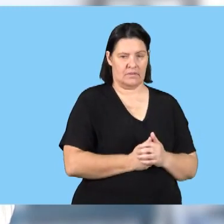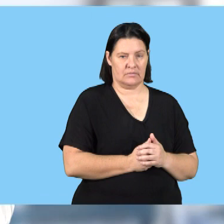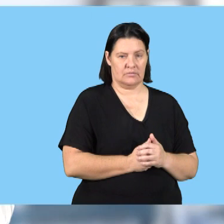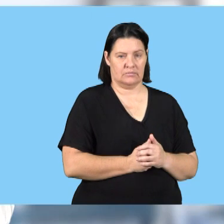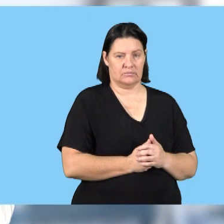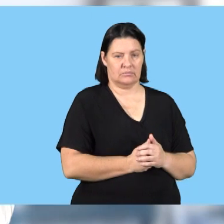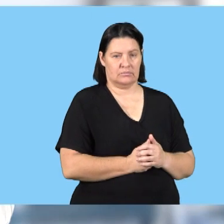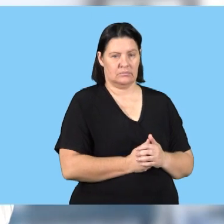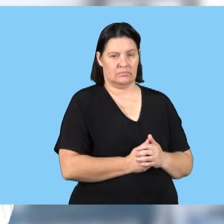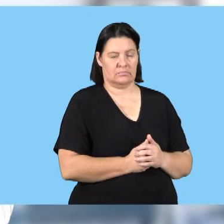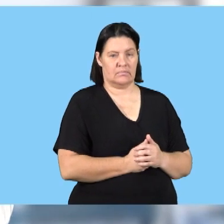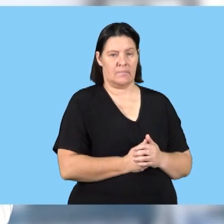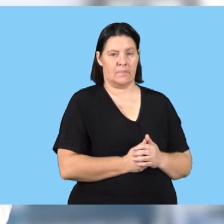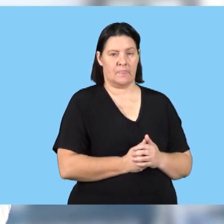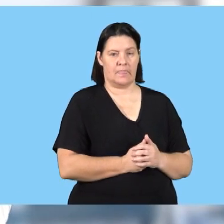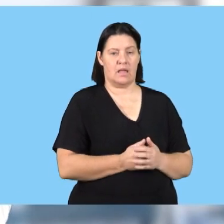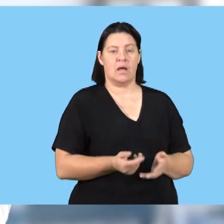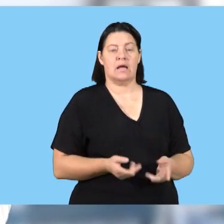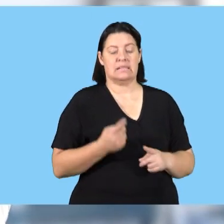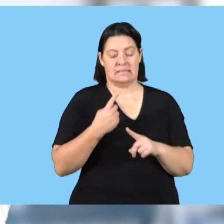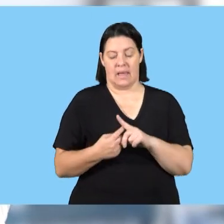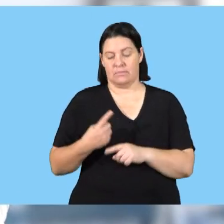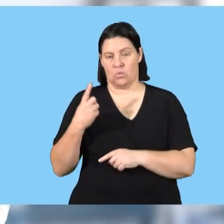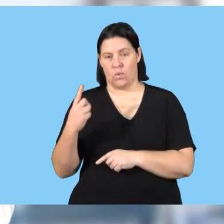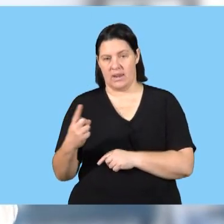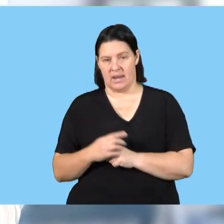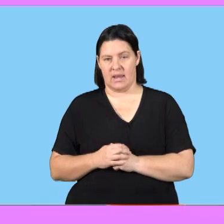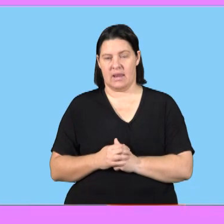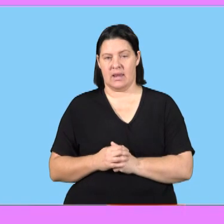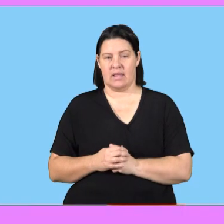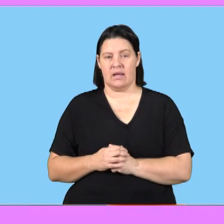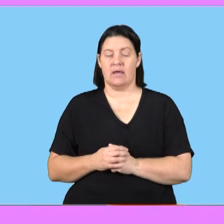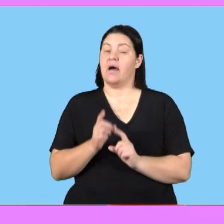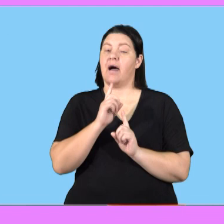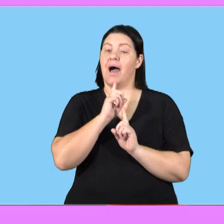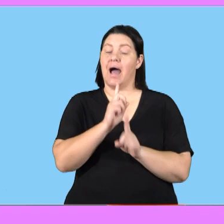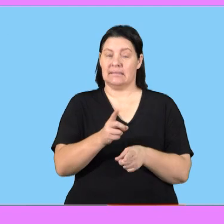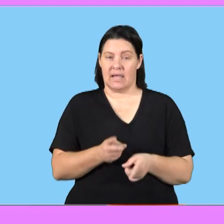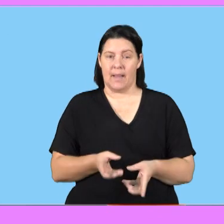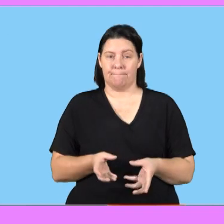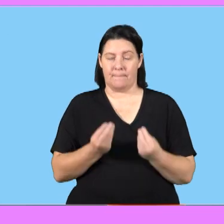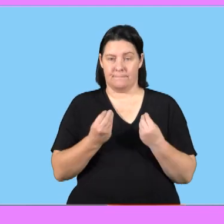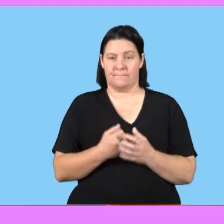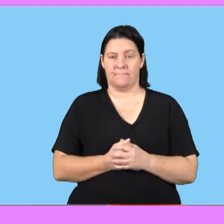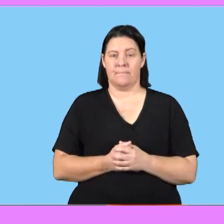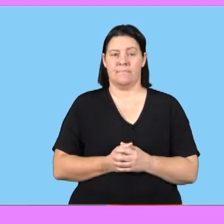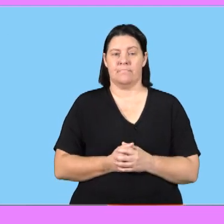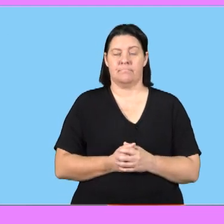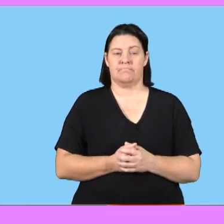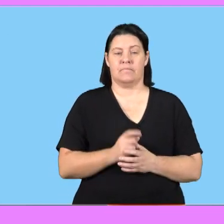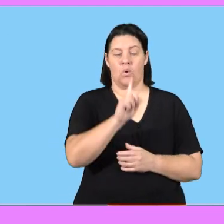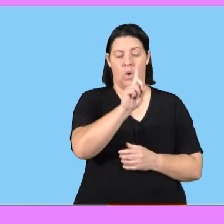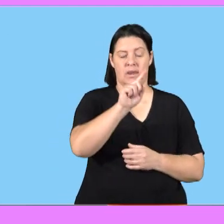you divide it by 12, and you multiply it by 1, and the answer that we are getting